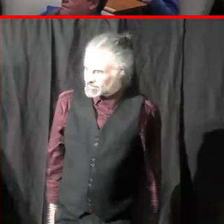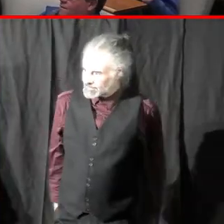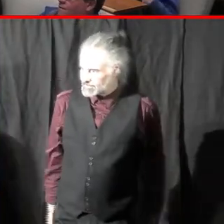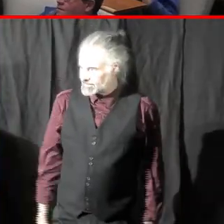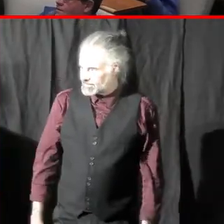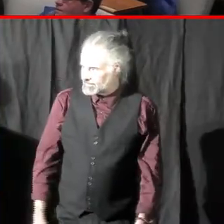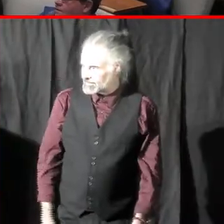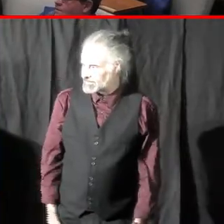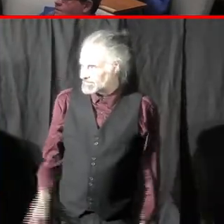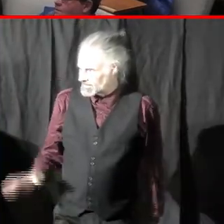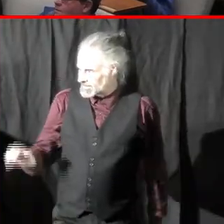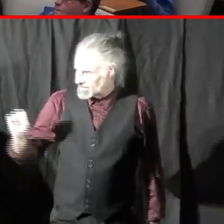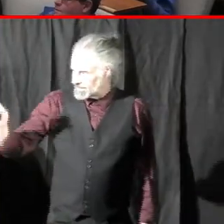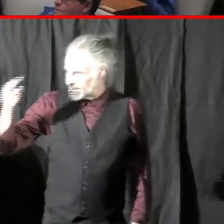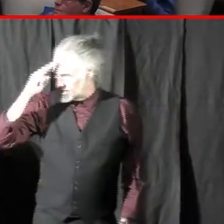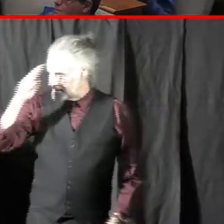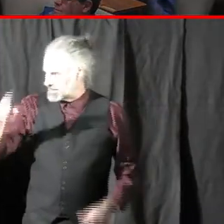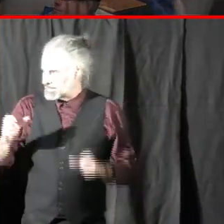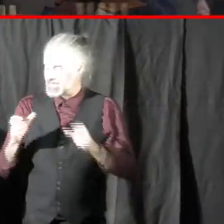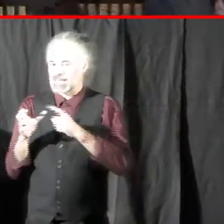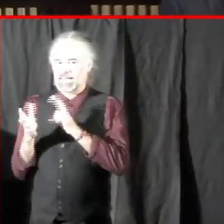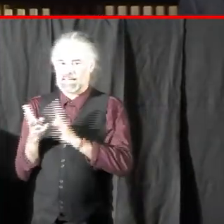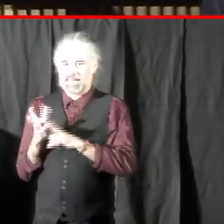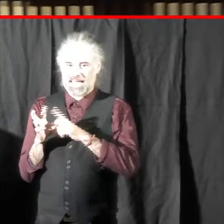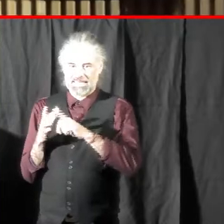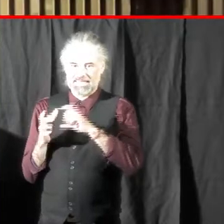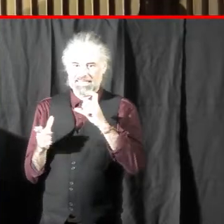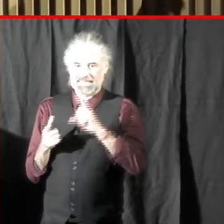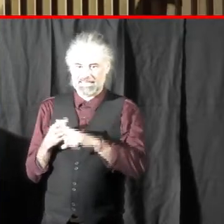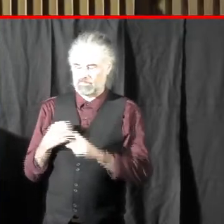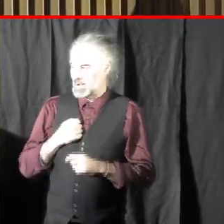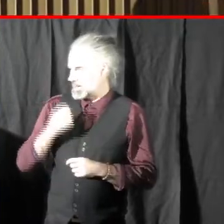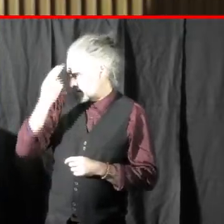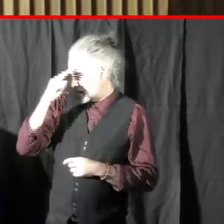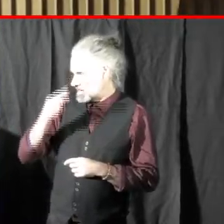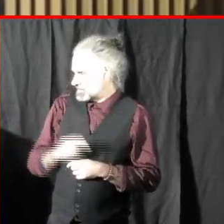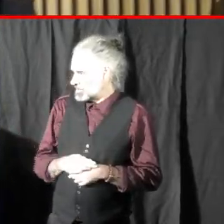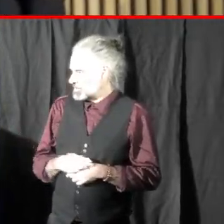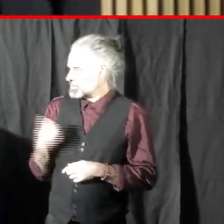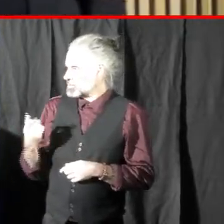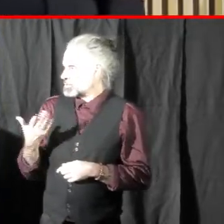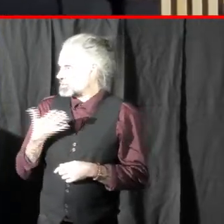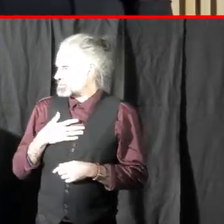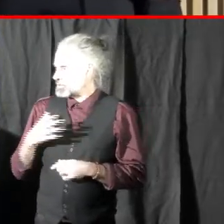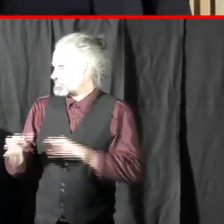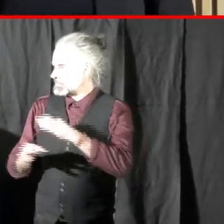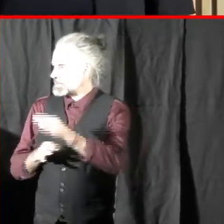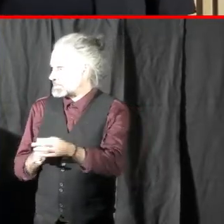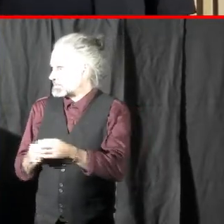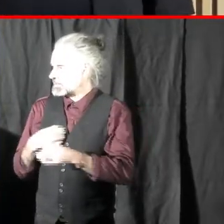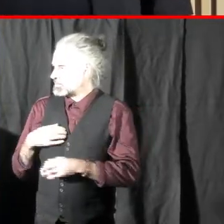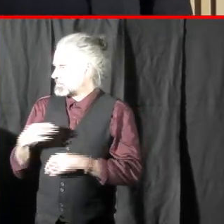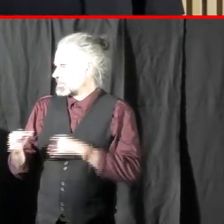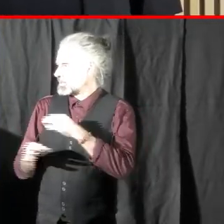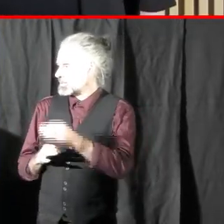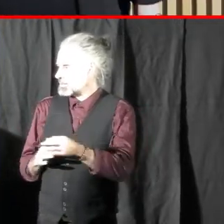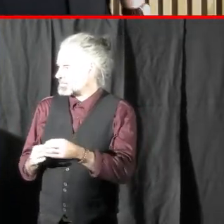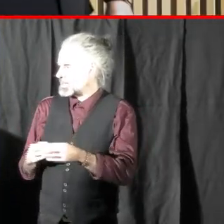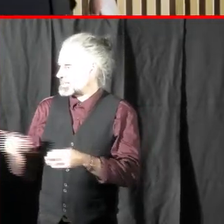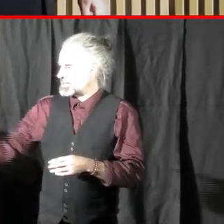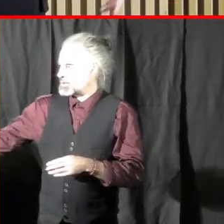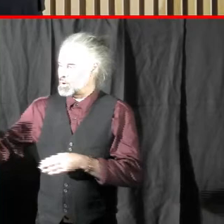Now, what's your name? I'm Candice. Candice, there we go. And who would you like to play, Candice? I'd like to play the worker. The